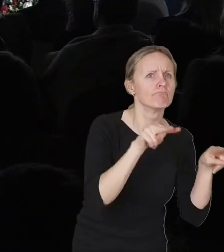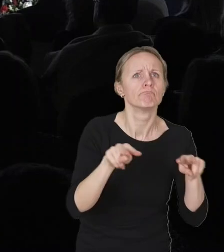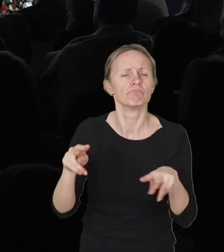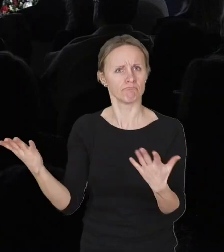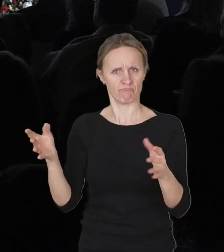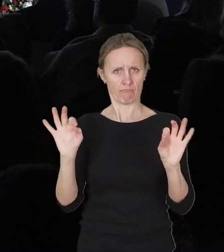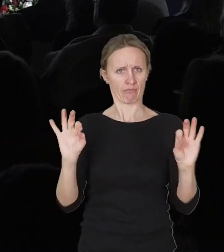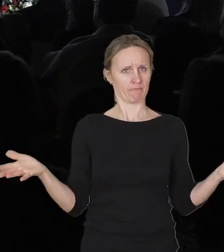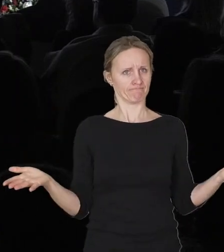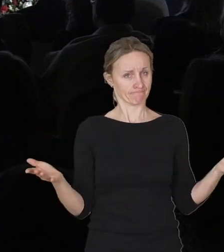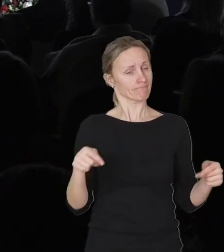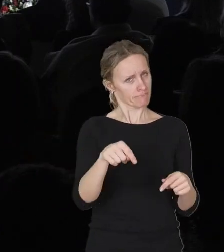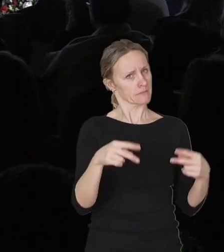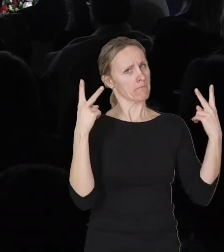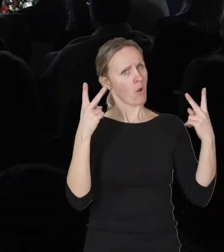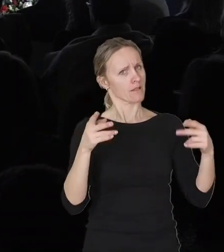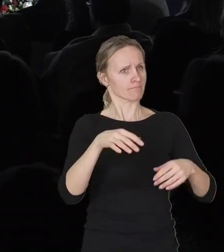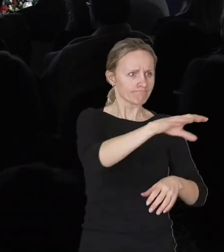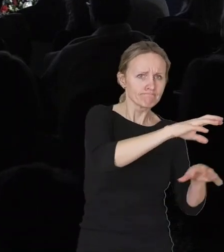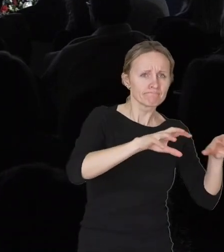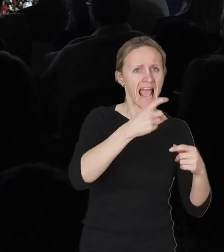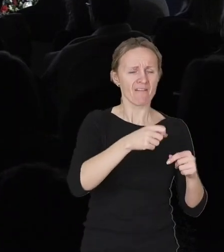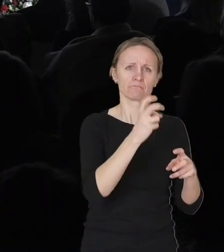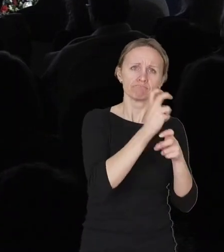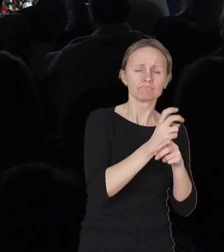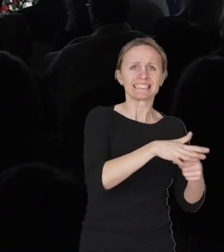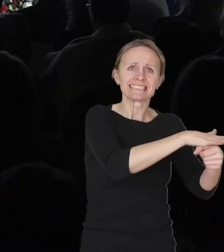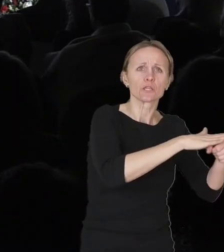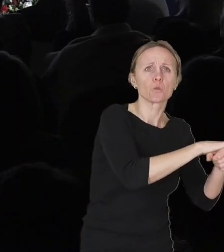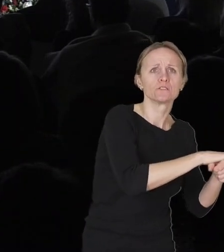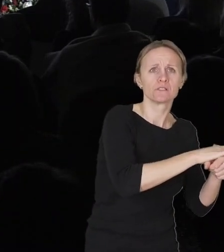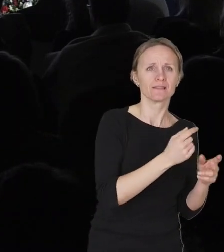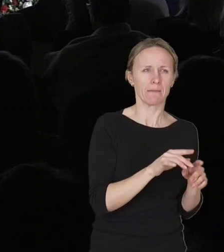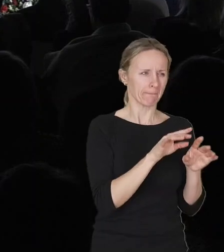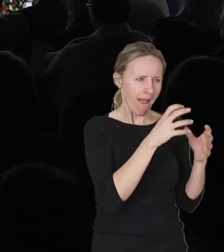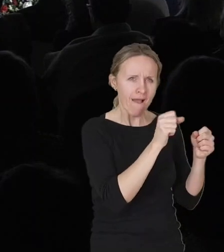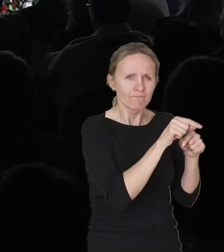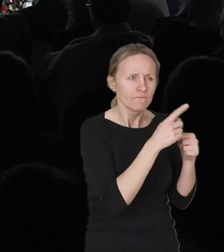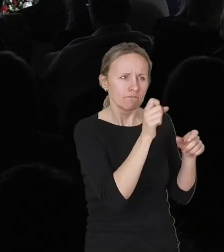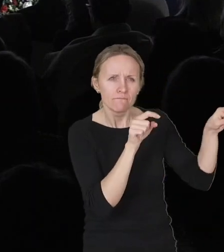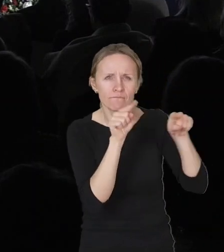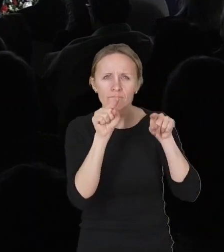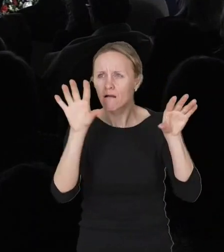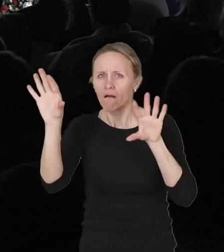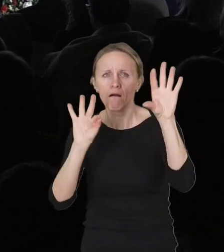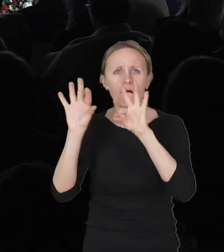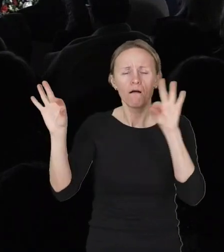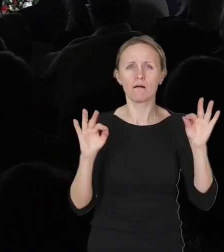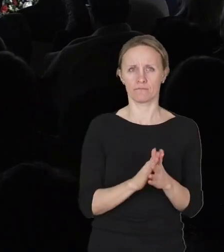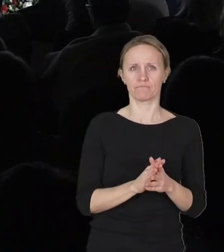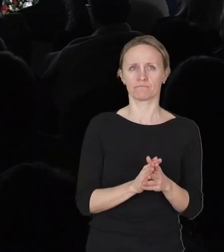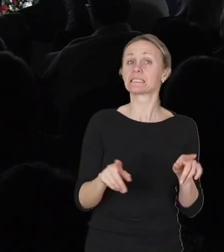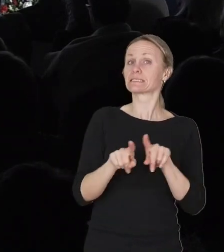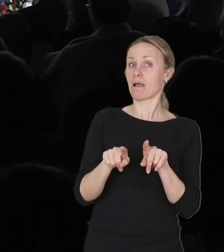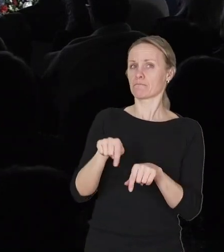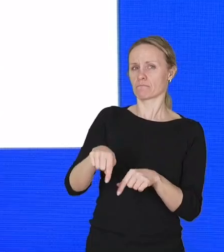is a tool to create a level playing field. We shouldn't forget this. If you look at who is spending